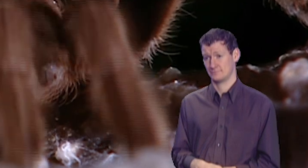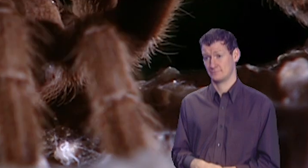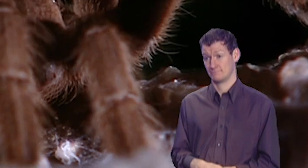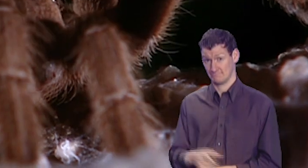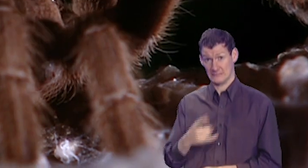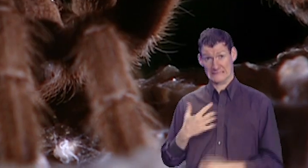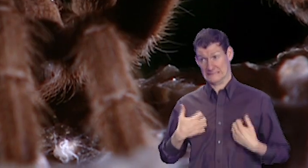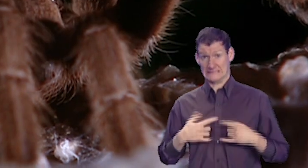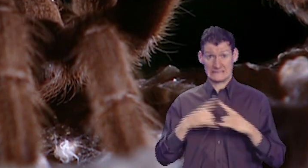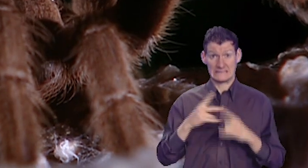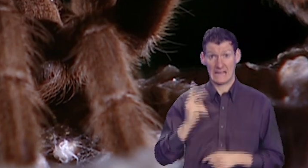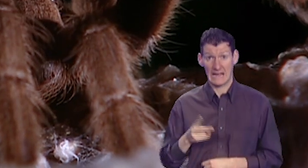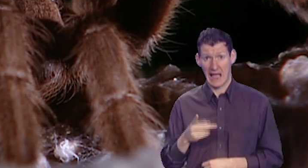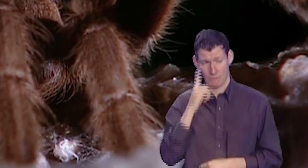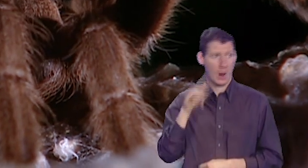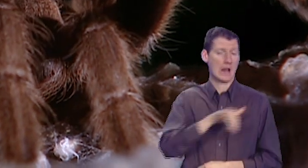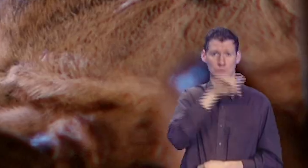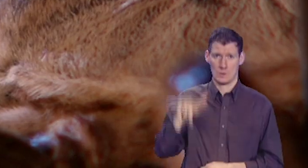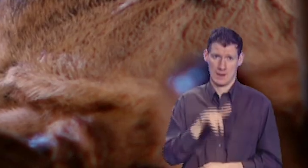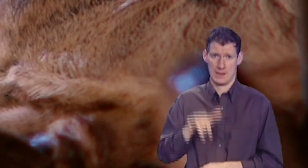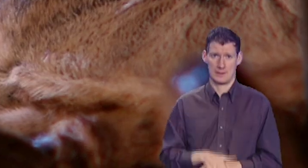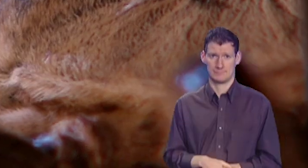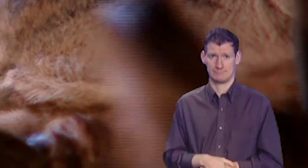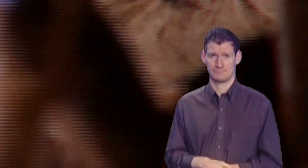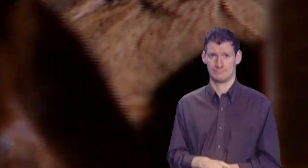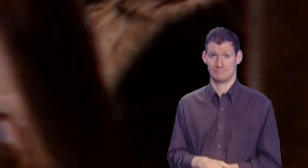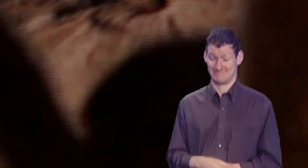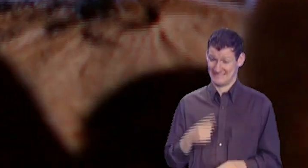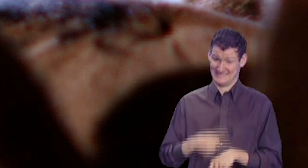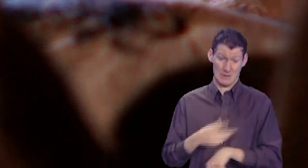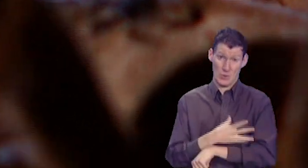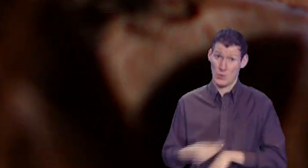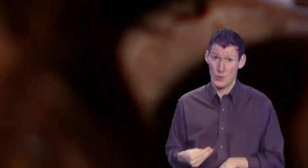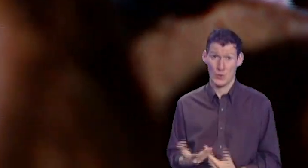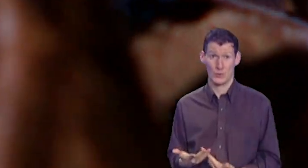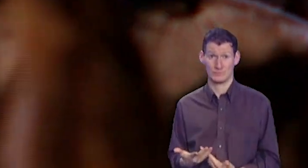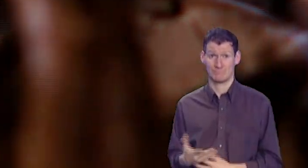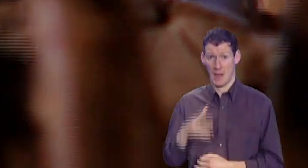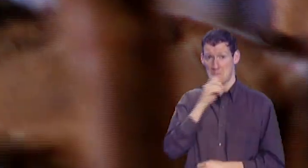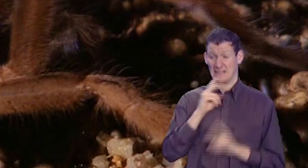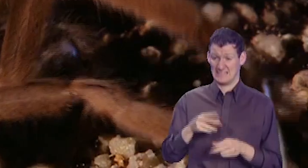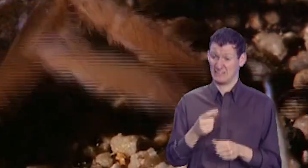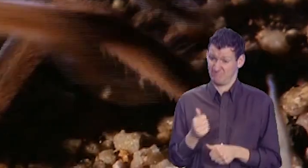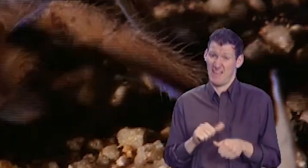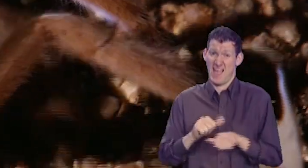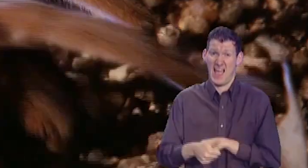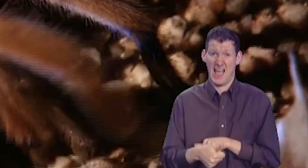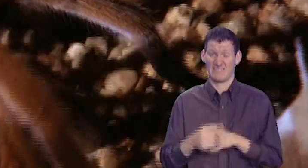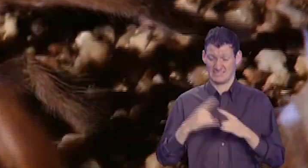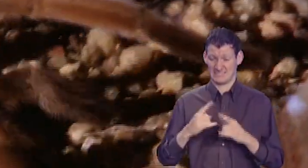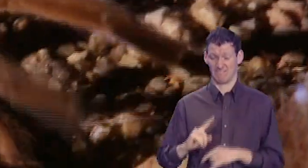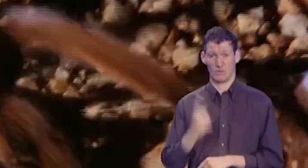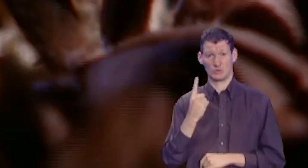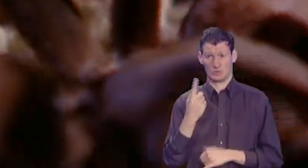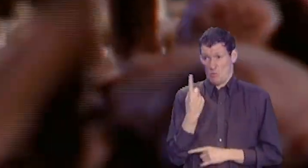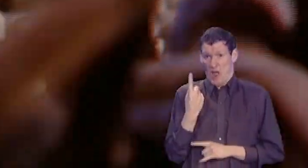If he's still keen on romance, he'll have to look elsewhere. But his time is running out, males die shortly after their first